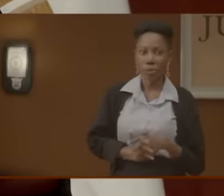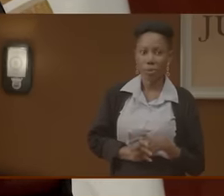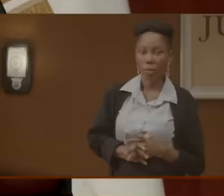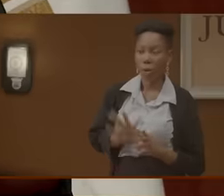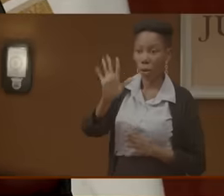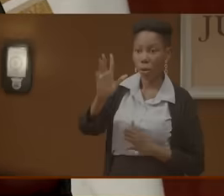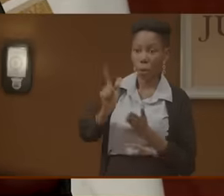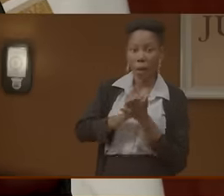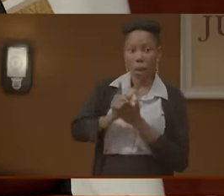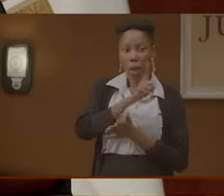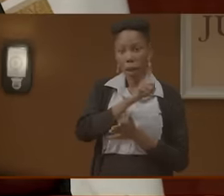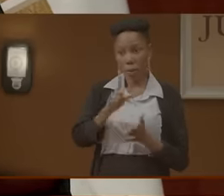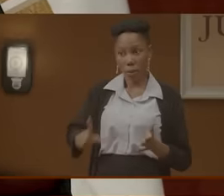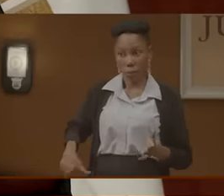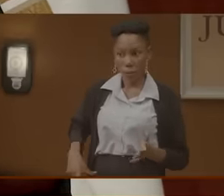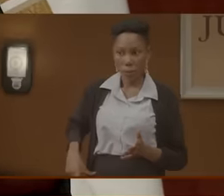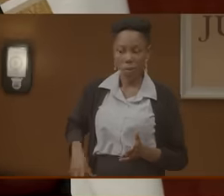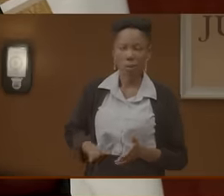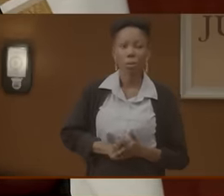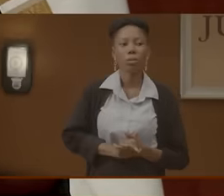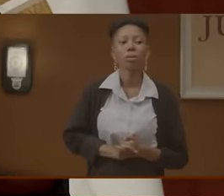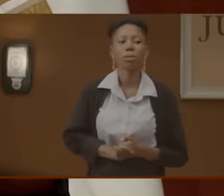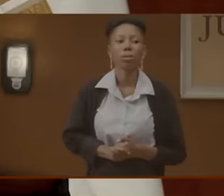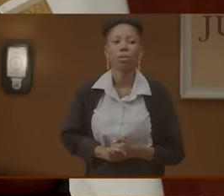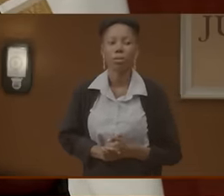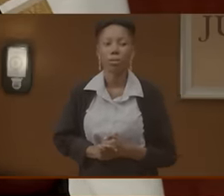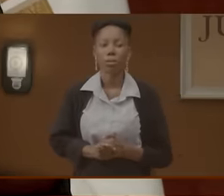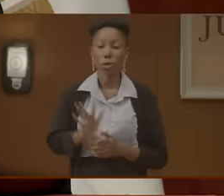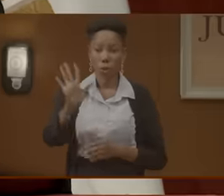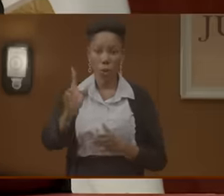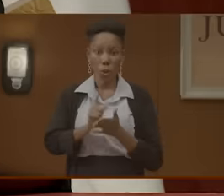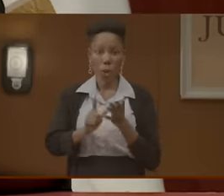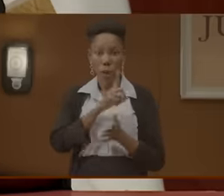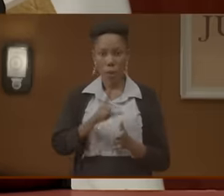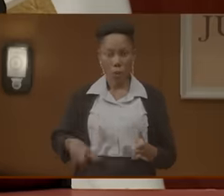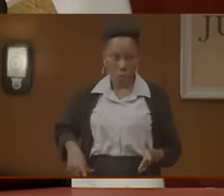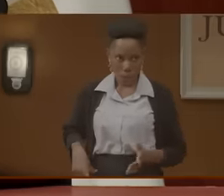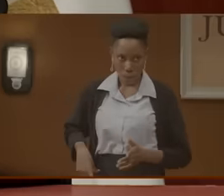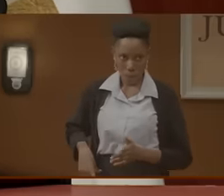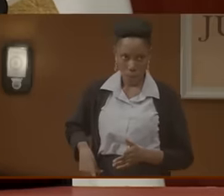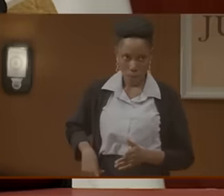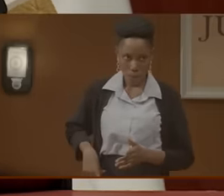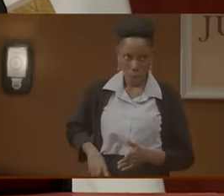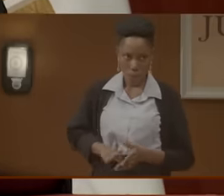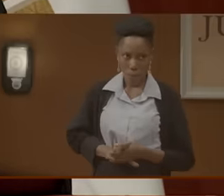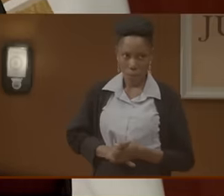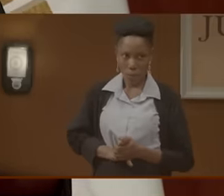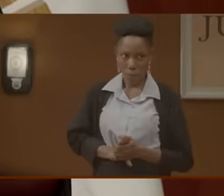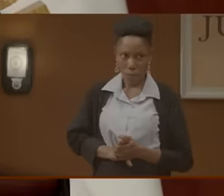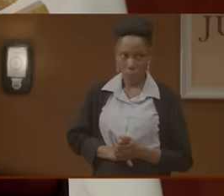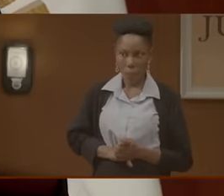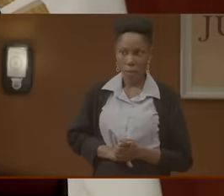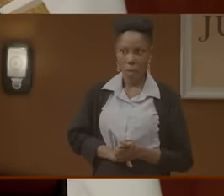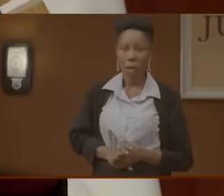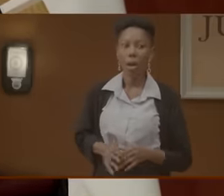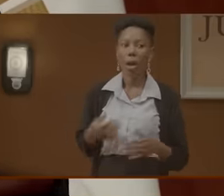Your landlord. That is what I want to tell you, ma'am. I'm not talking about sister. Your landlord. They are the landlord. There